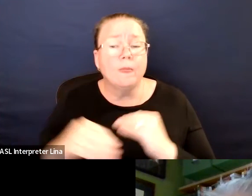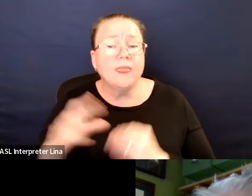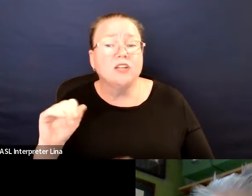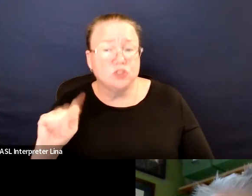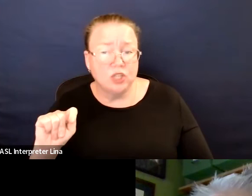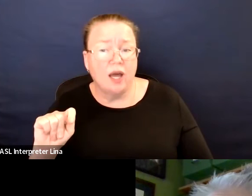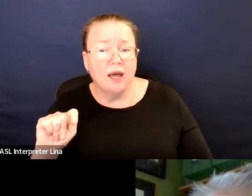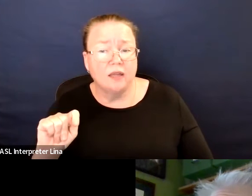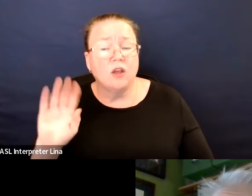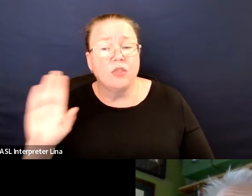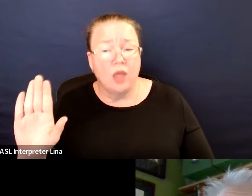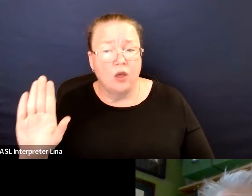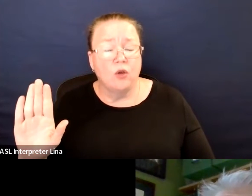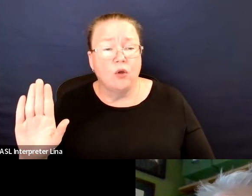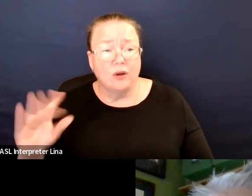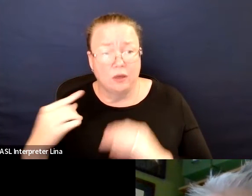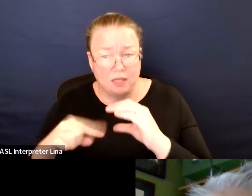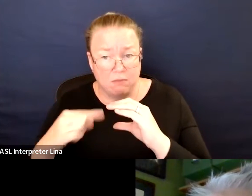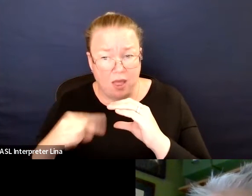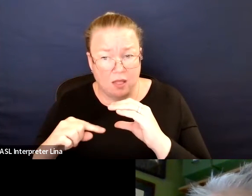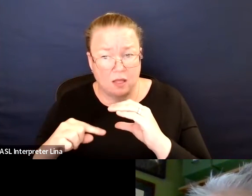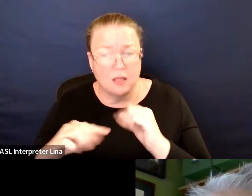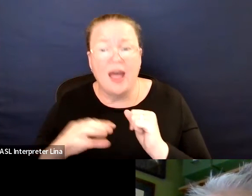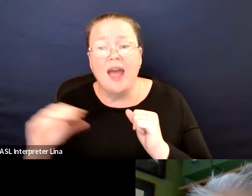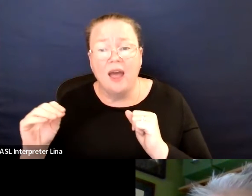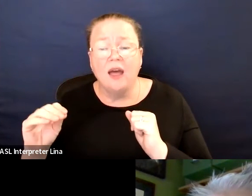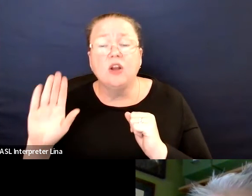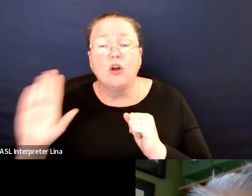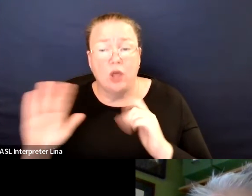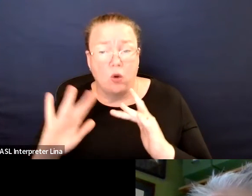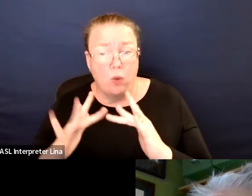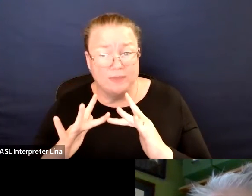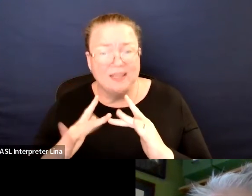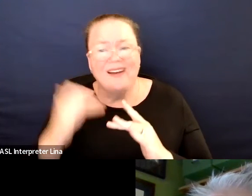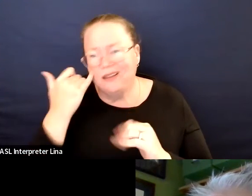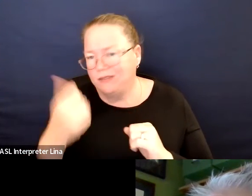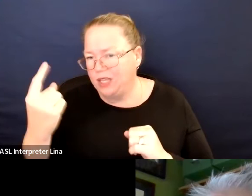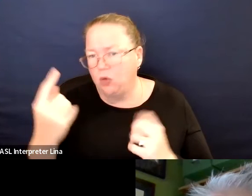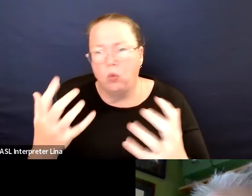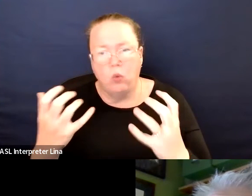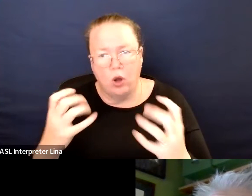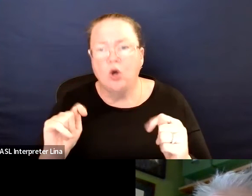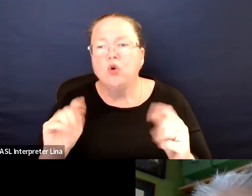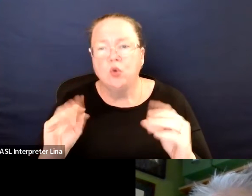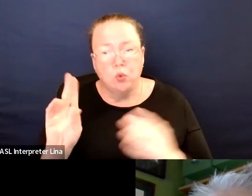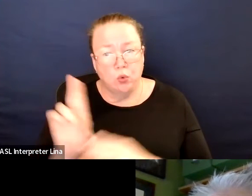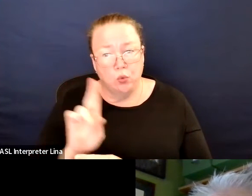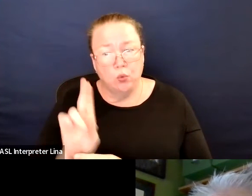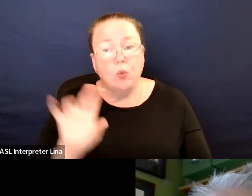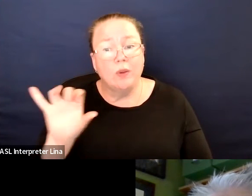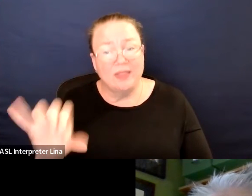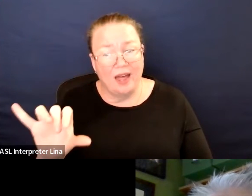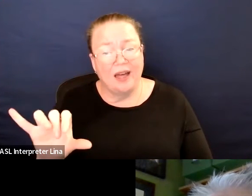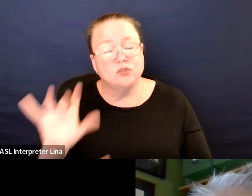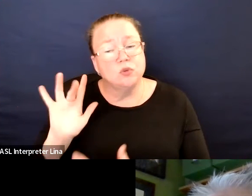chat their email and their website if anyone wants to use it to get